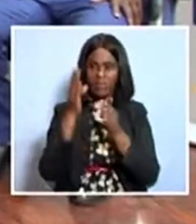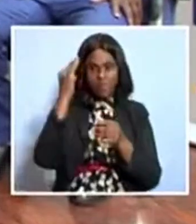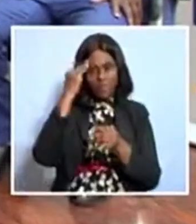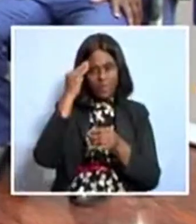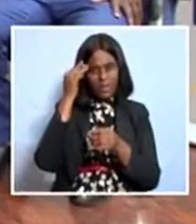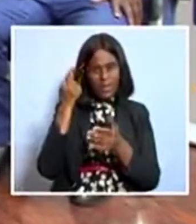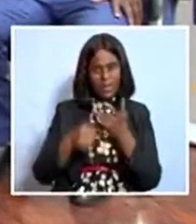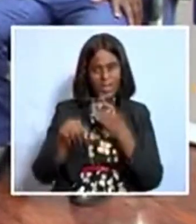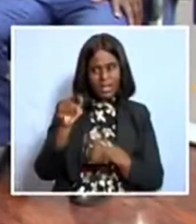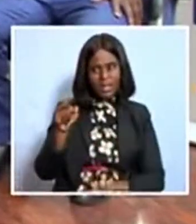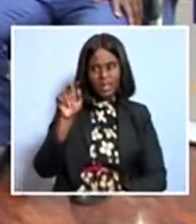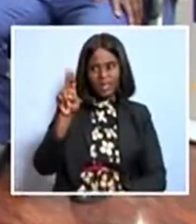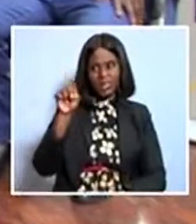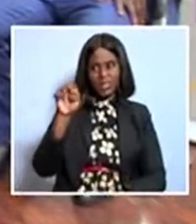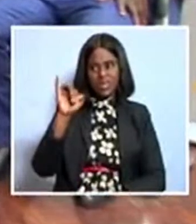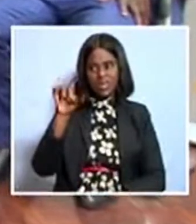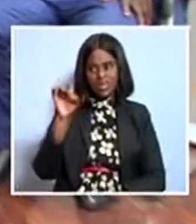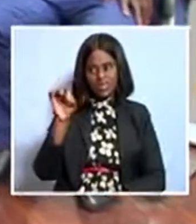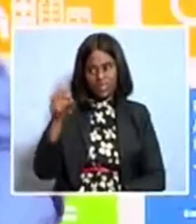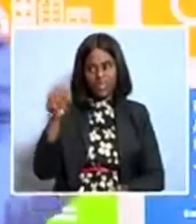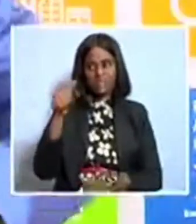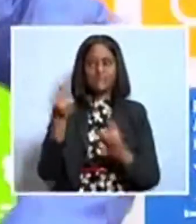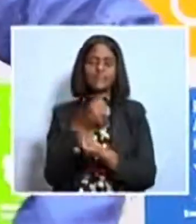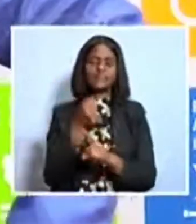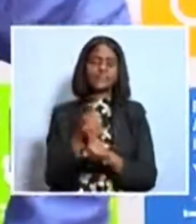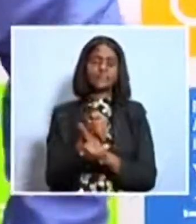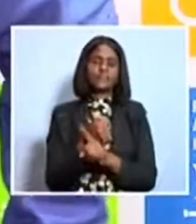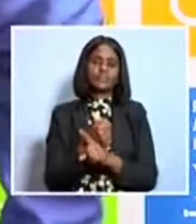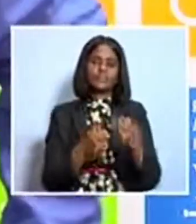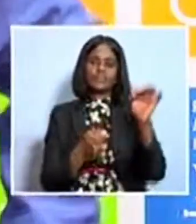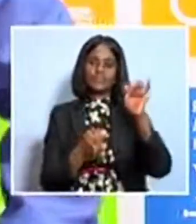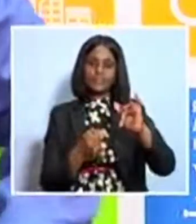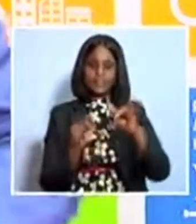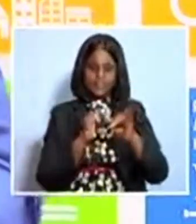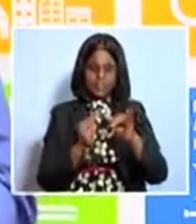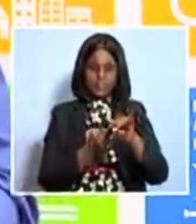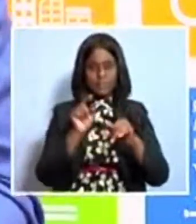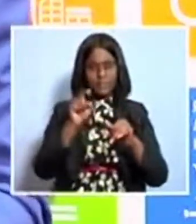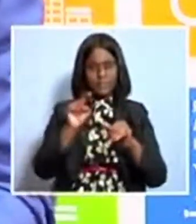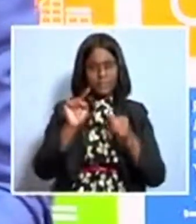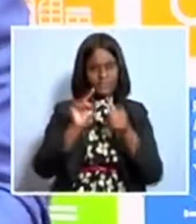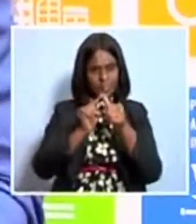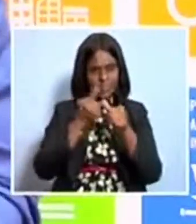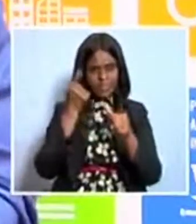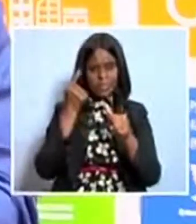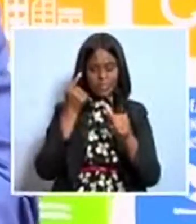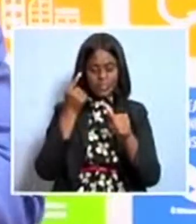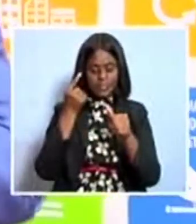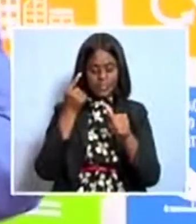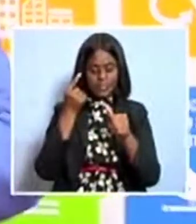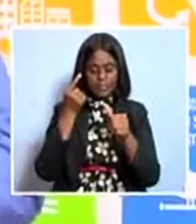what UNIDO is championing? Of course, we need, first of all,